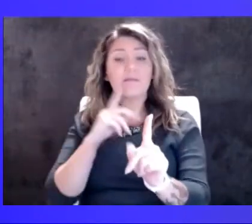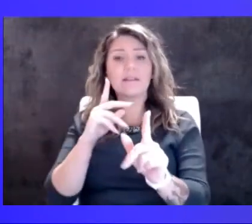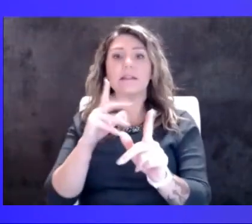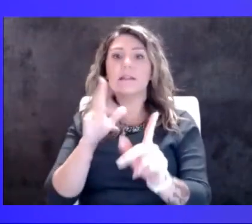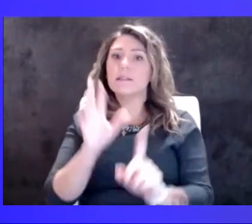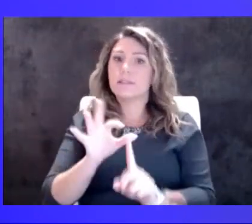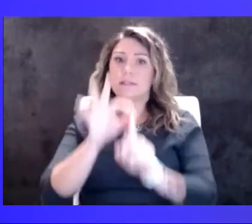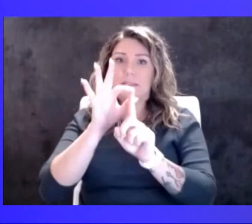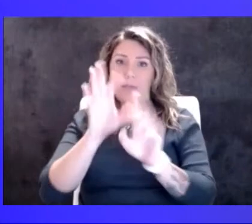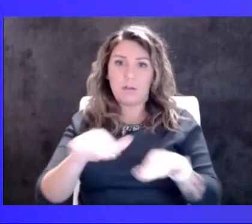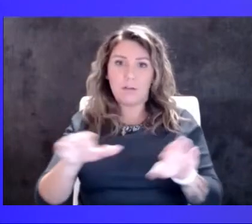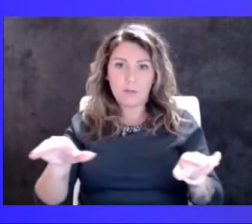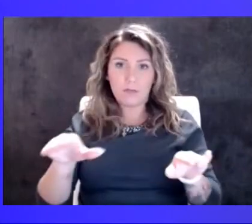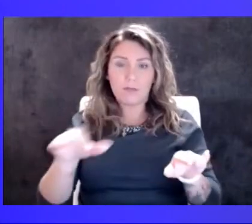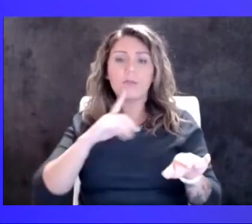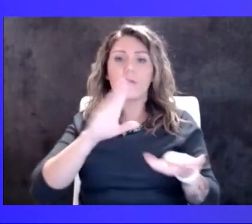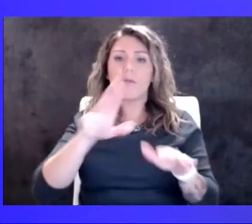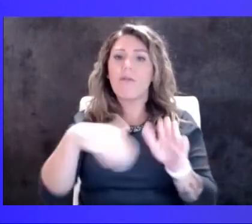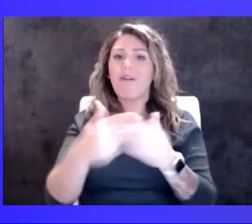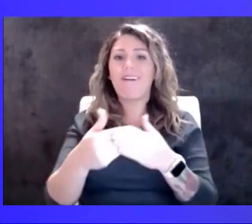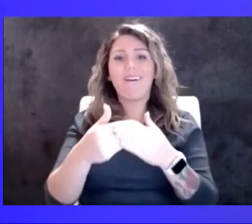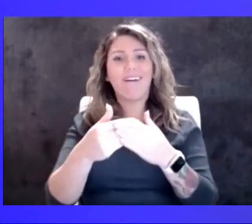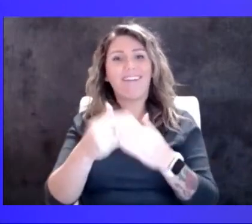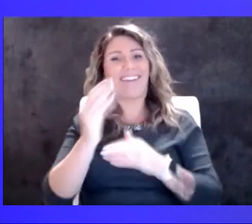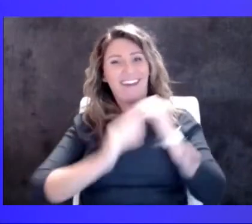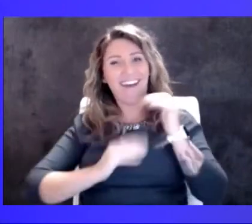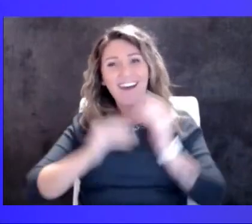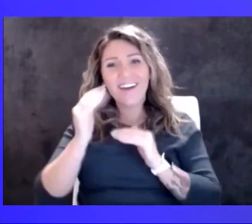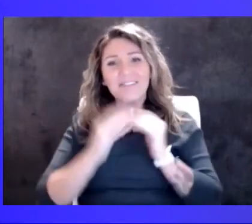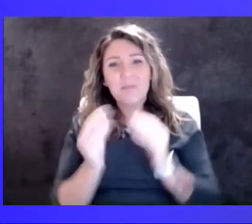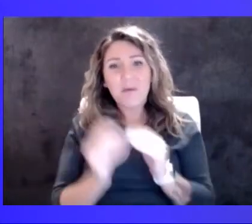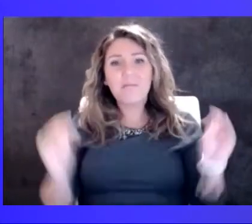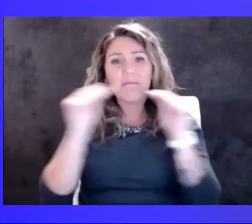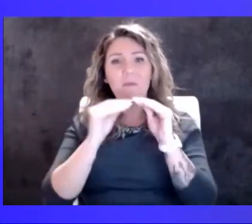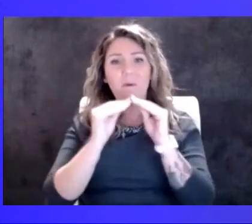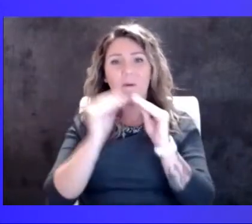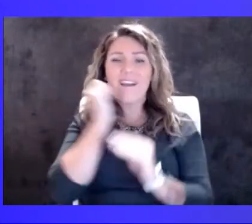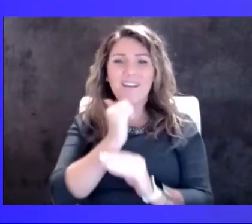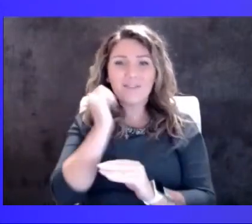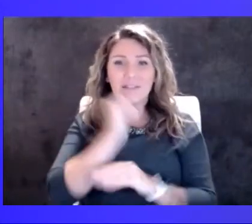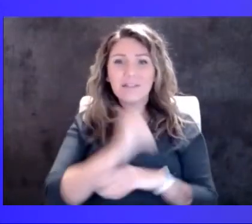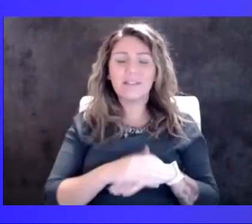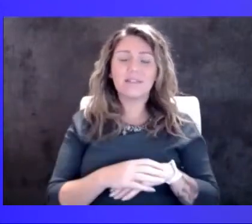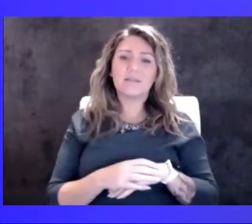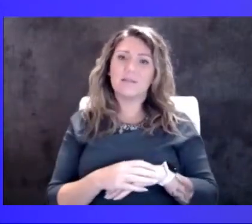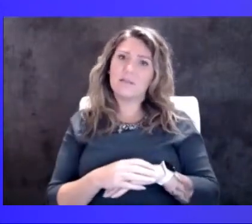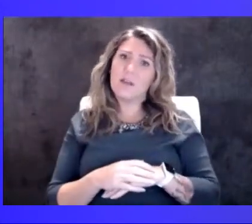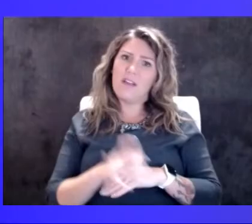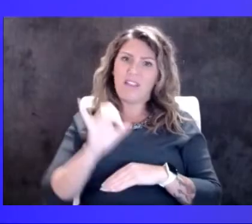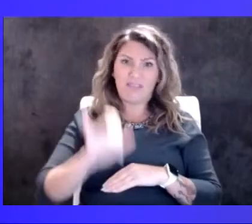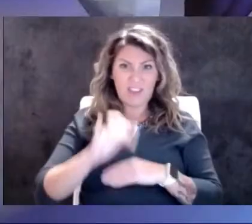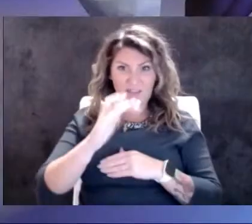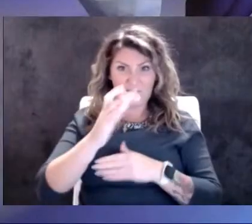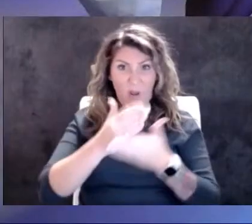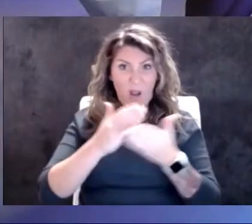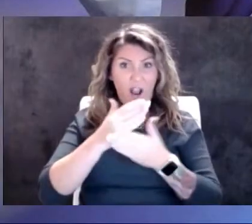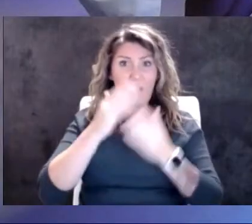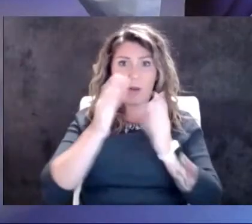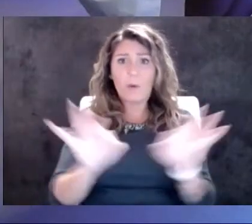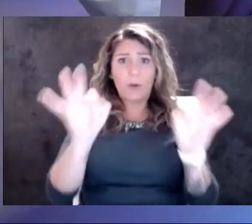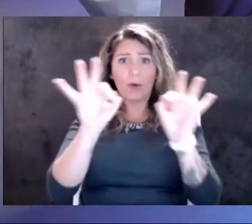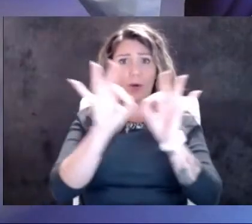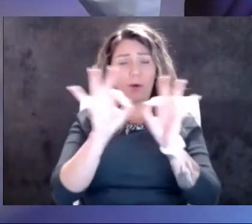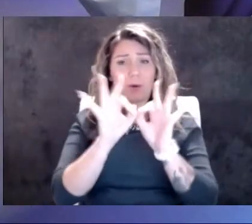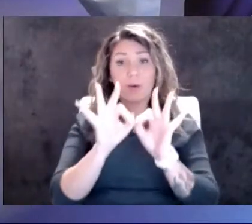be able to do and be more comfortable in our day-to-day lives. So this is a really, really important step for everyone. And just to say, are you comfortable